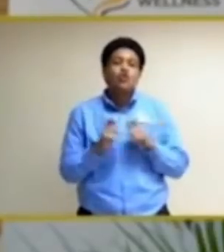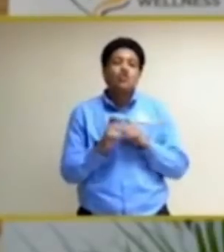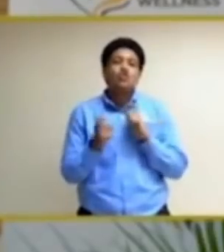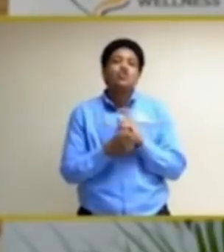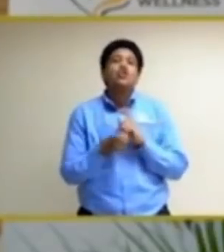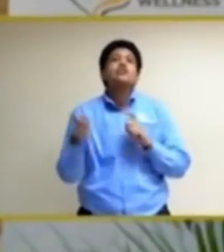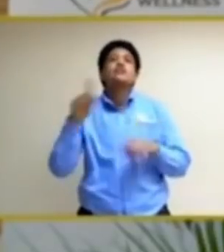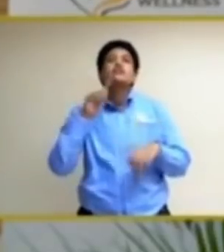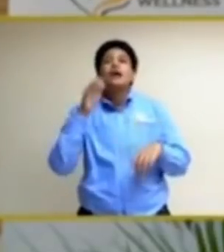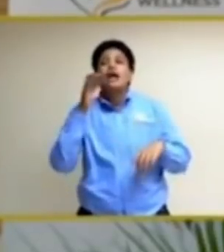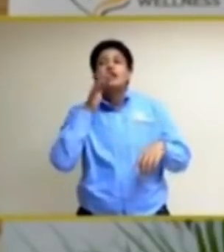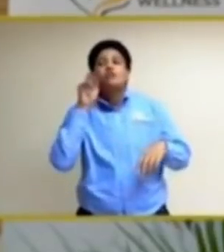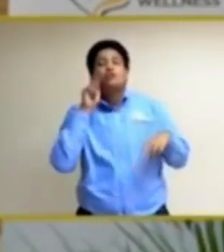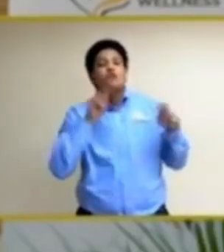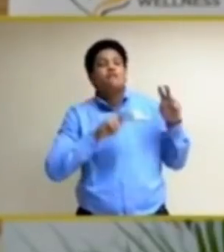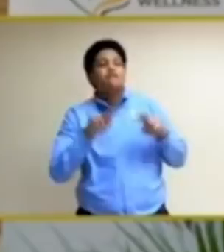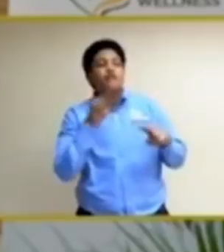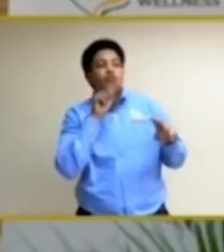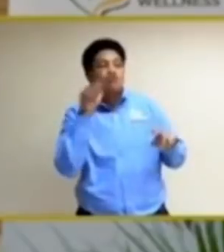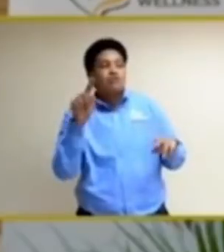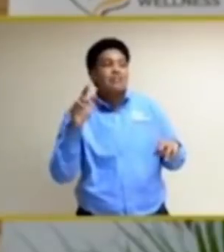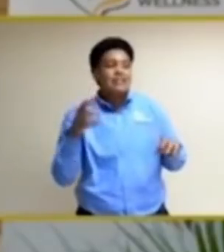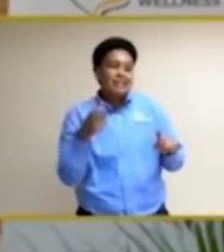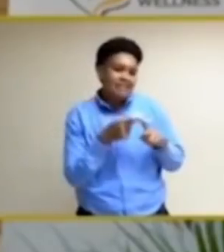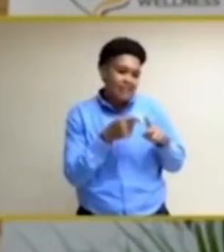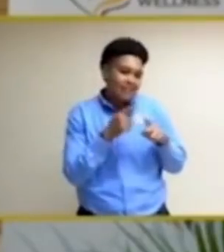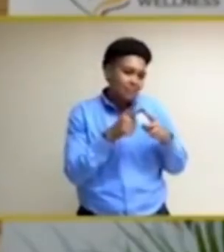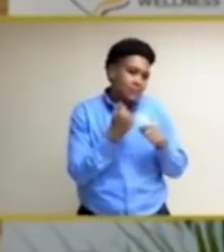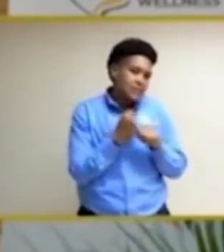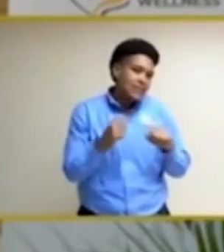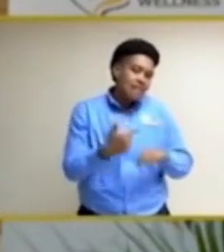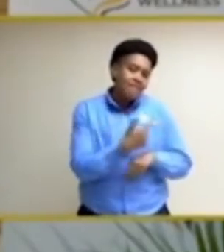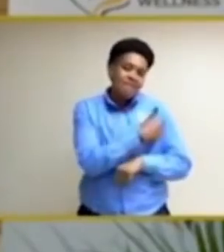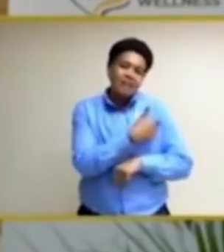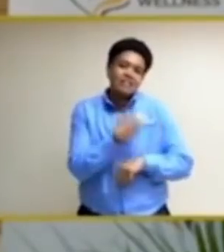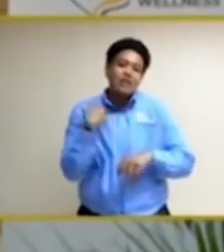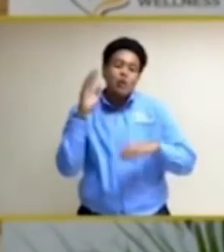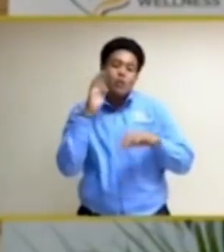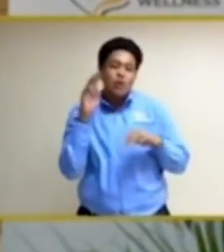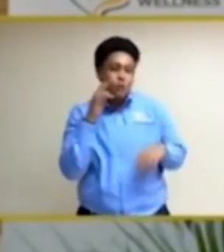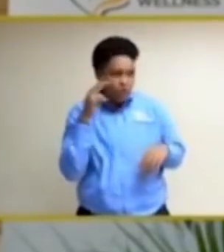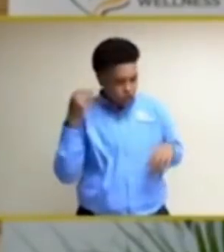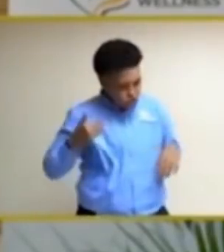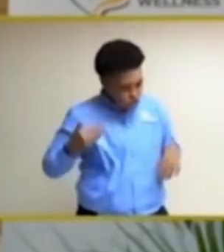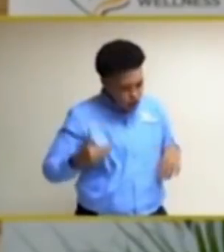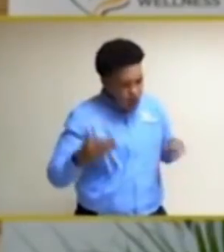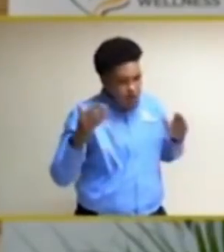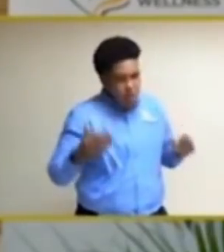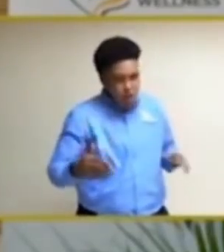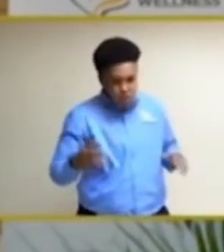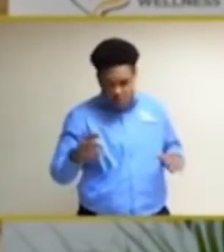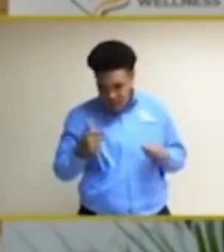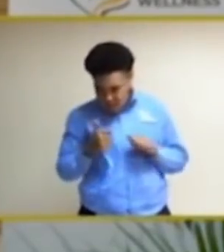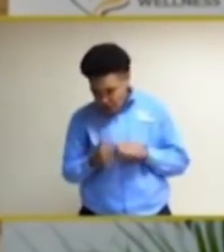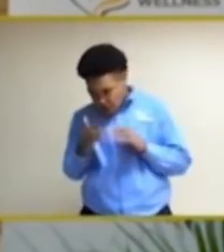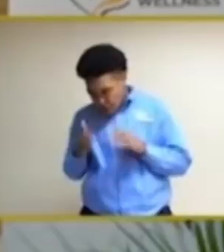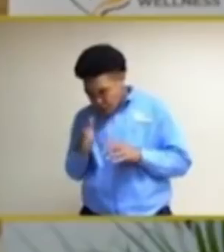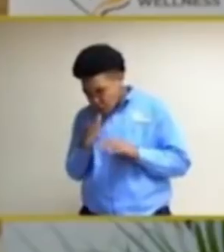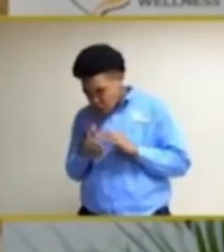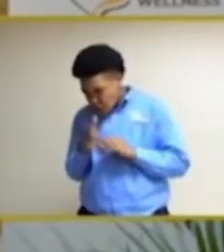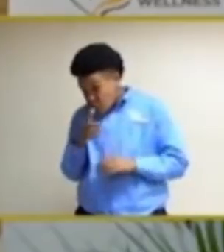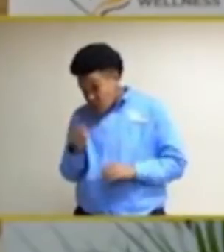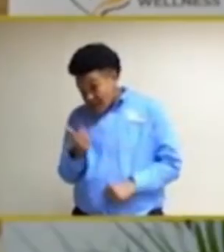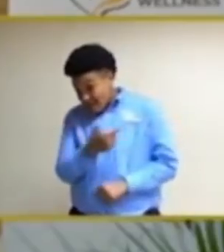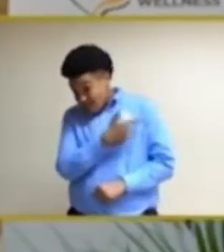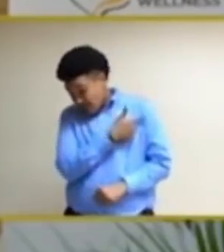that expert view that it is an effective and safe vaccine. And we will track the persons here in Jamaica that receive the vaccine